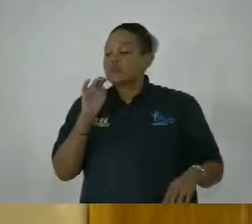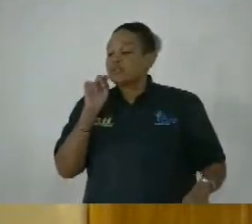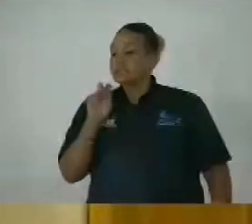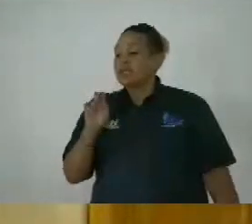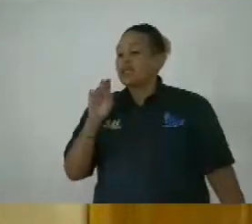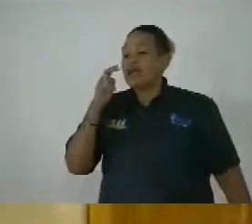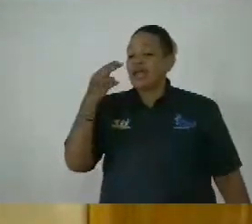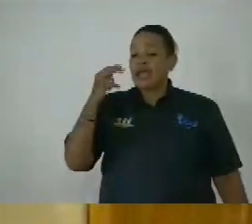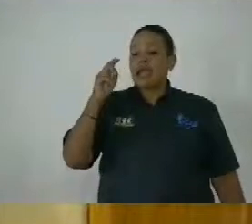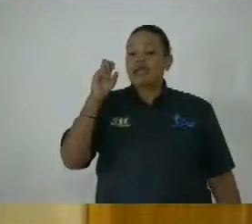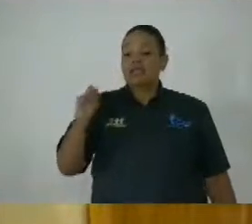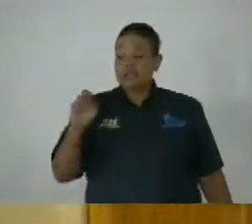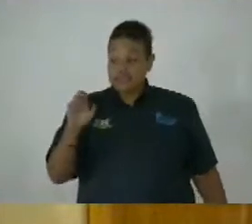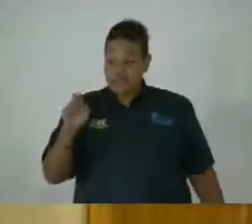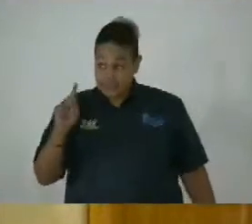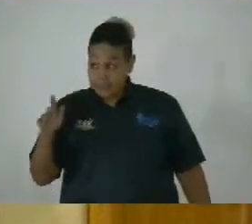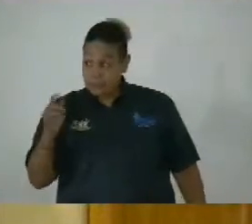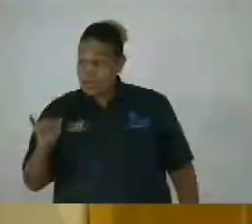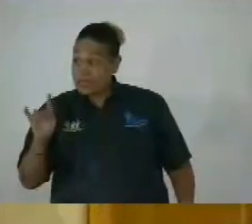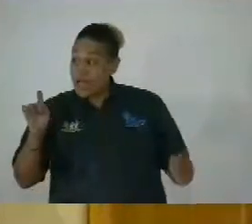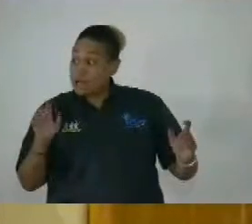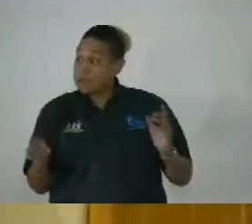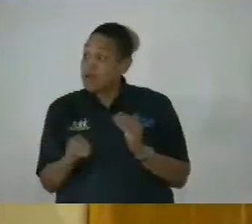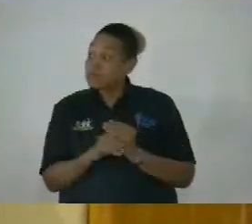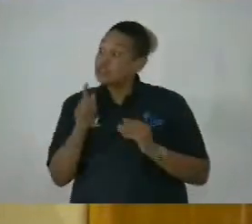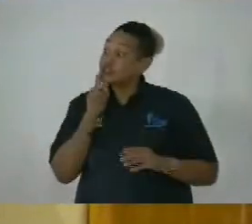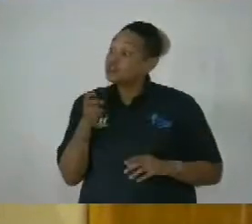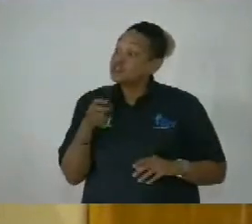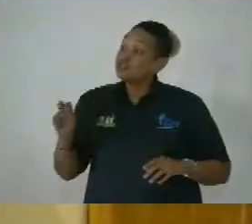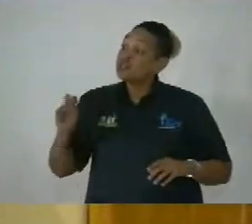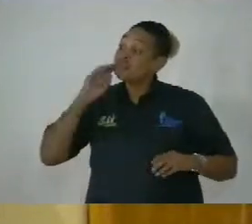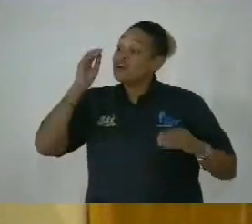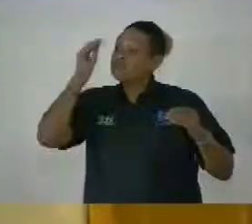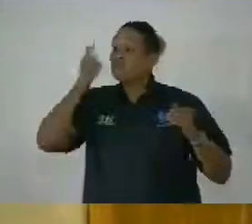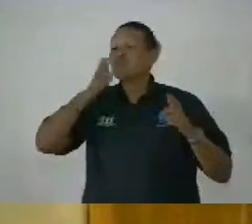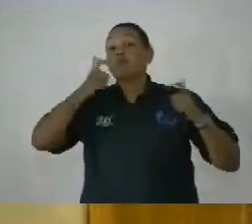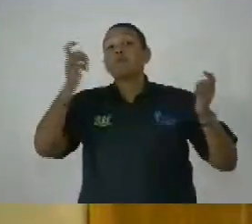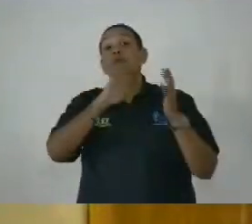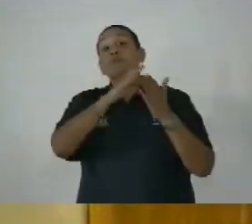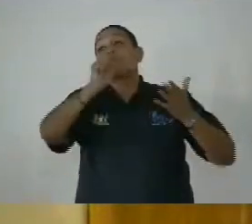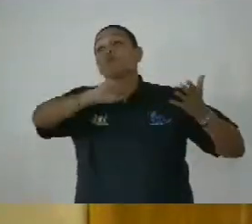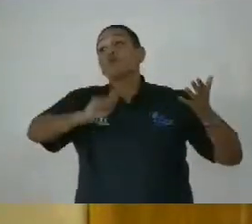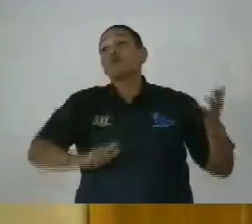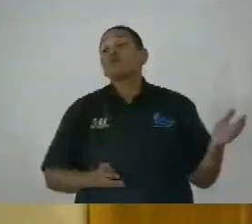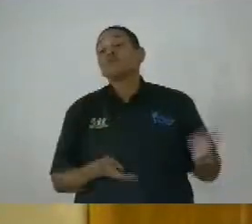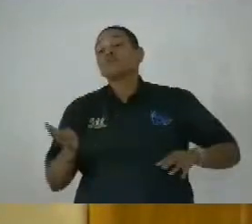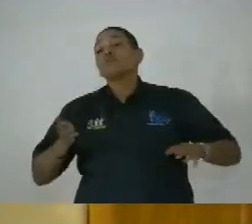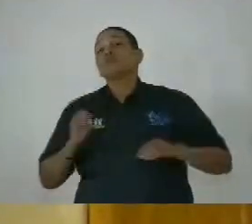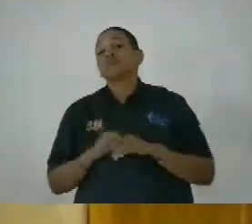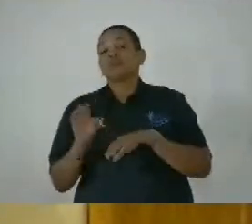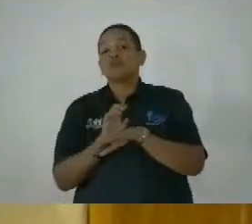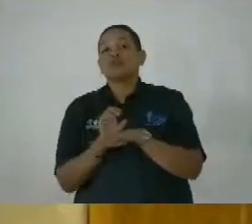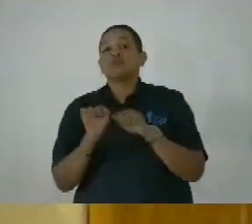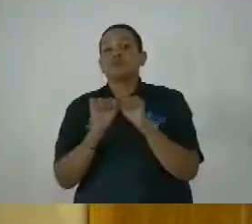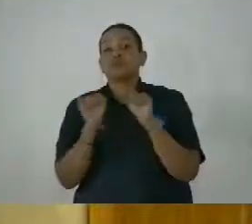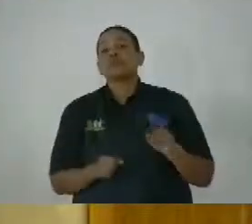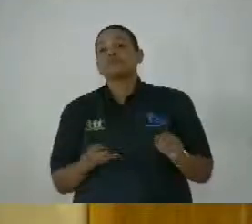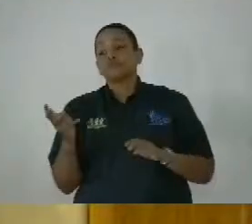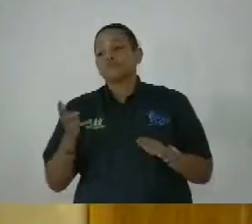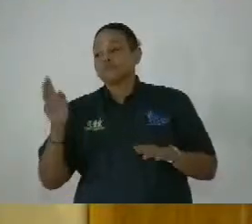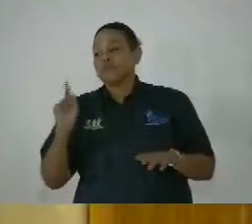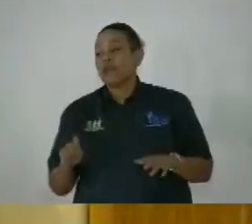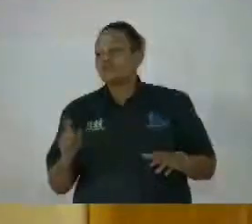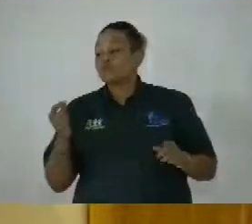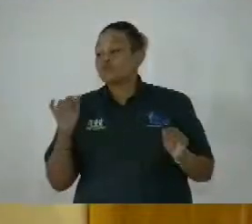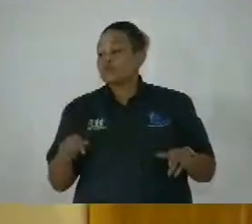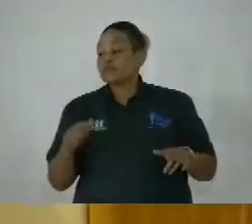CP, that manages the transference of data from these big books into the electronic system. Because you have to do